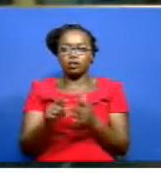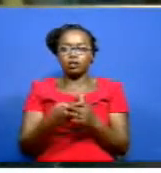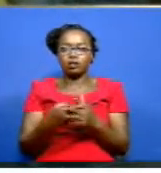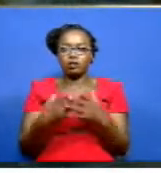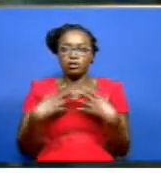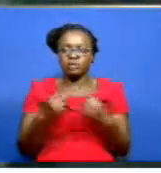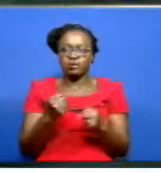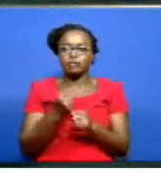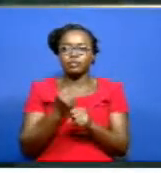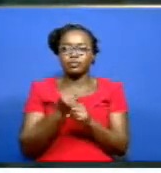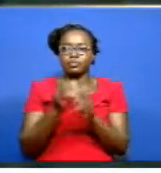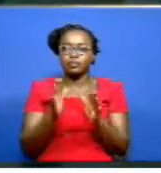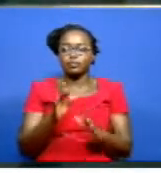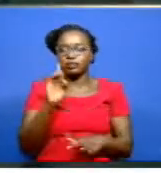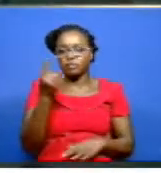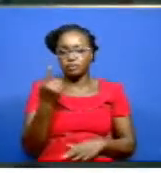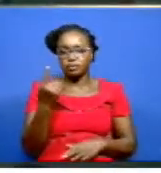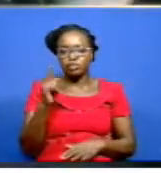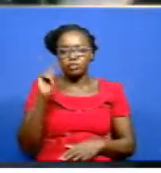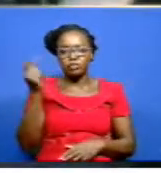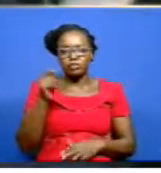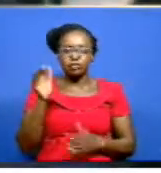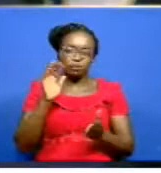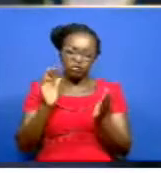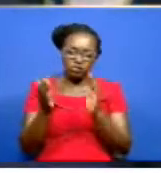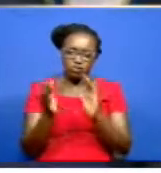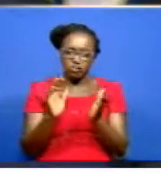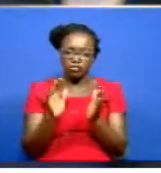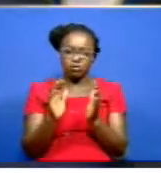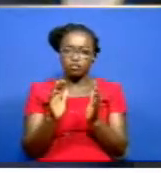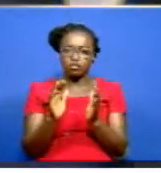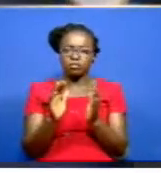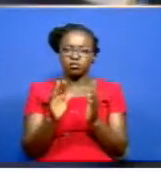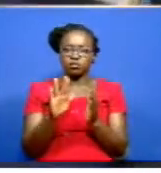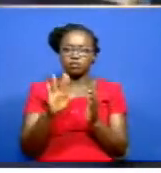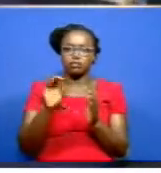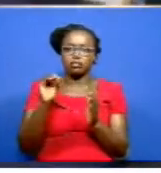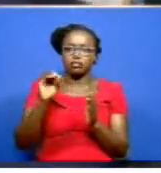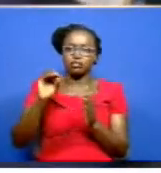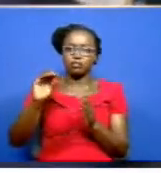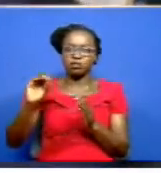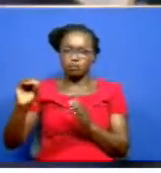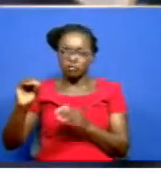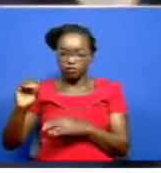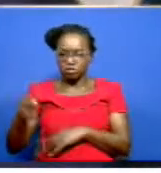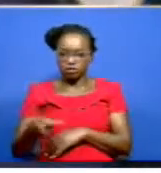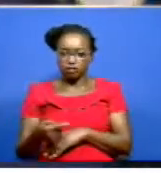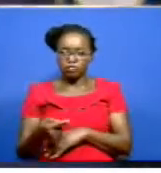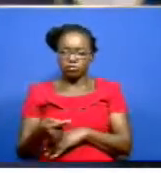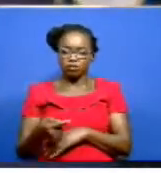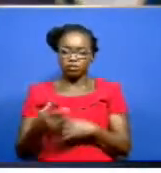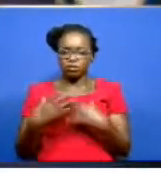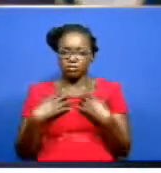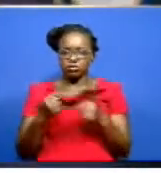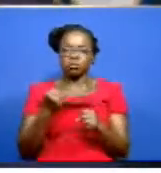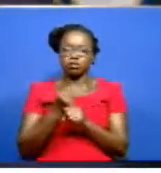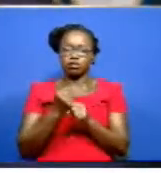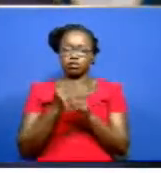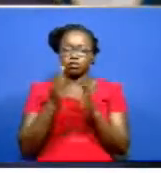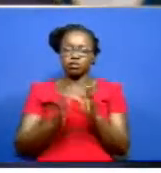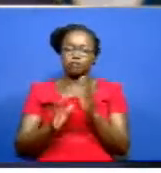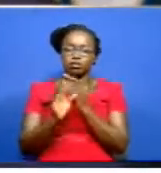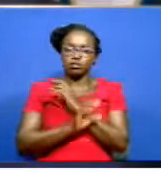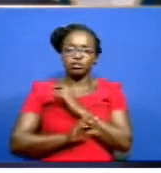health workers. Kenya has approximately 400,000 health workers in the